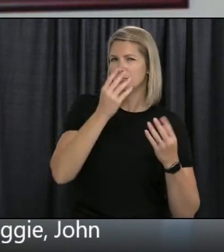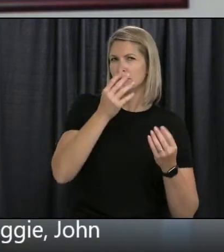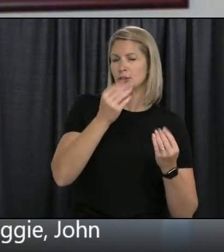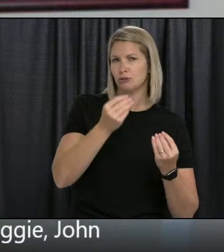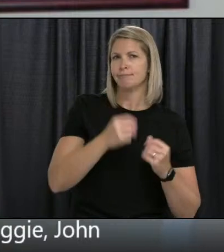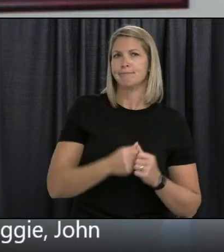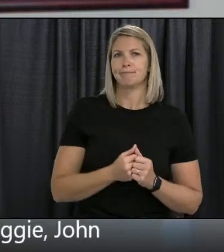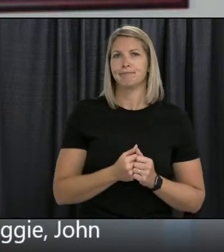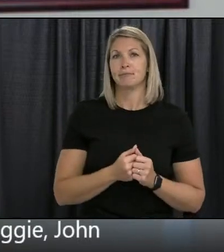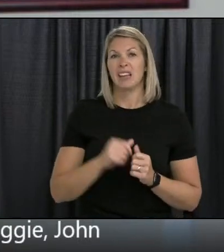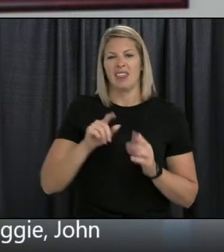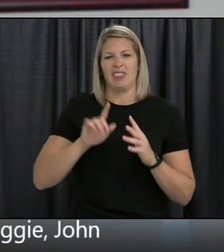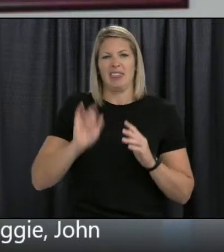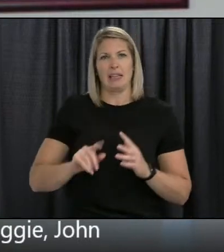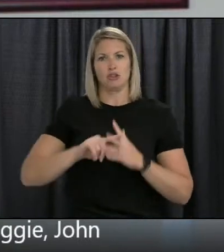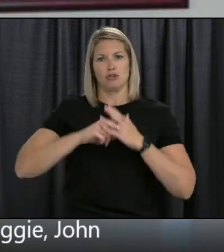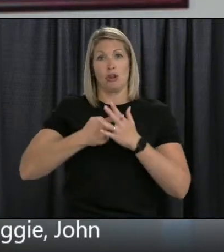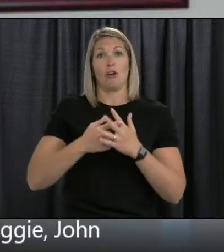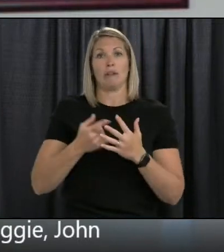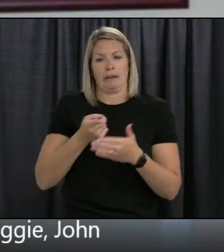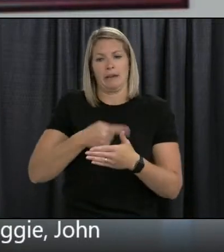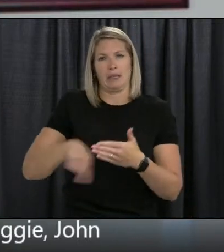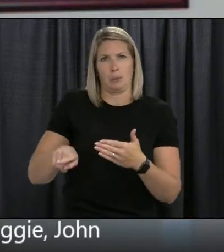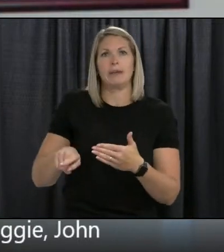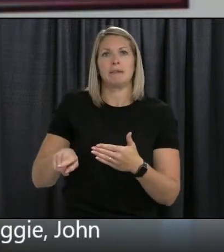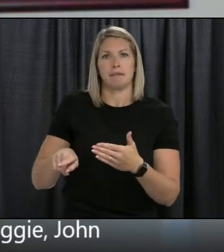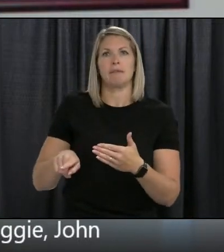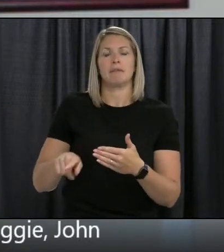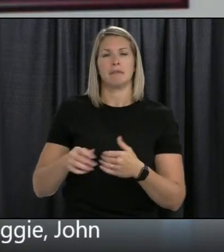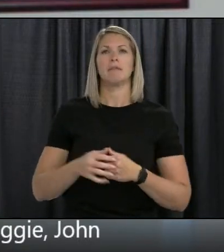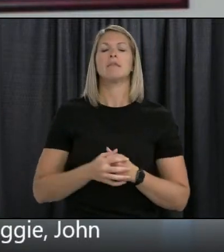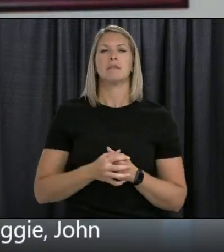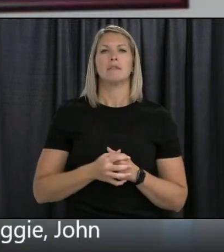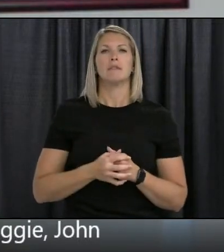of view, that really rather concludes my comments. Again, I would just echo